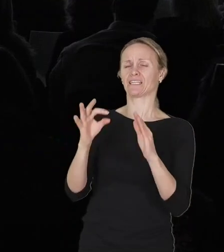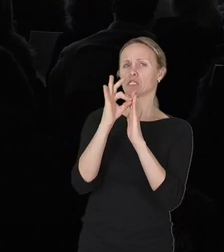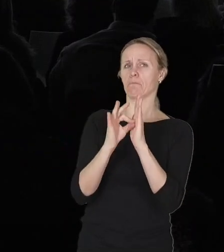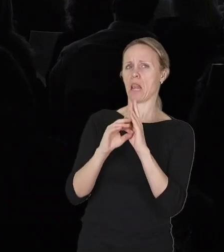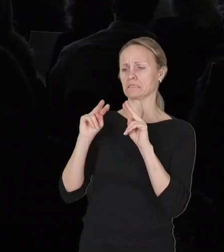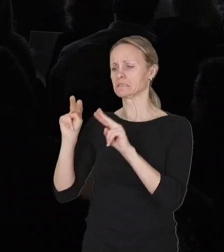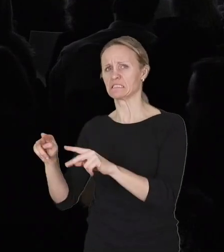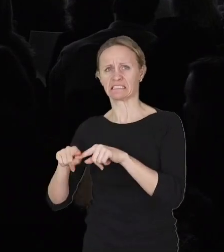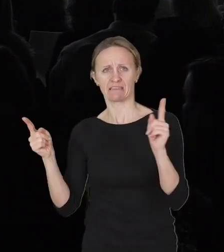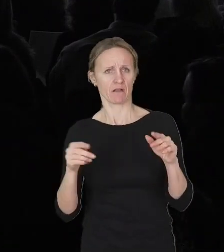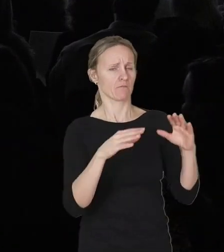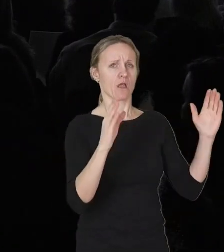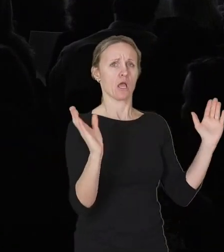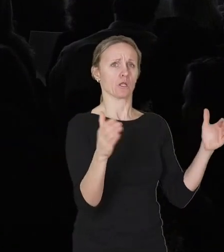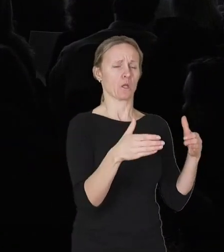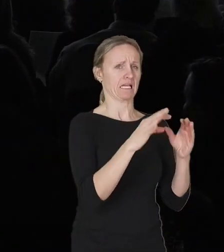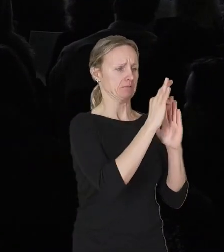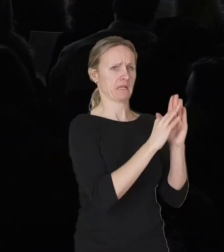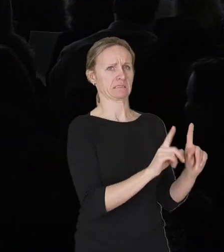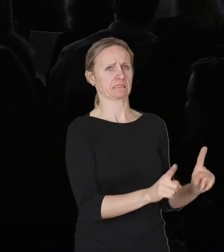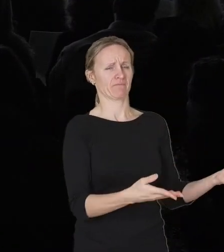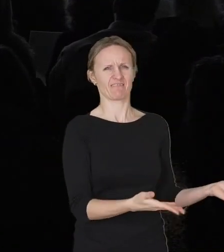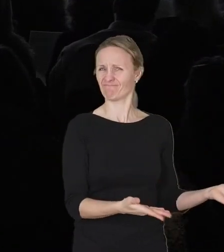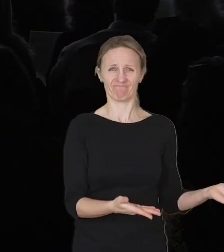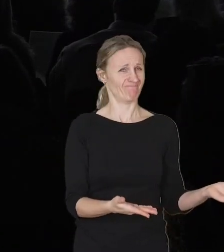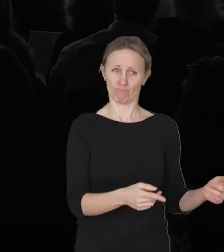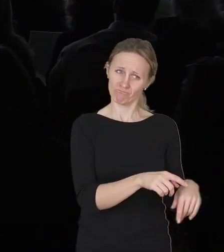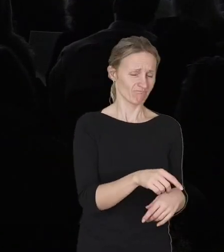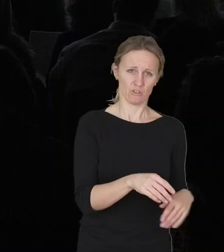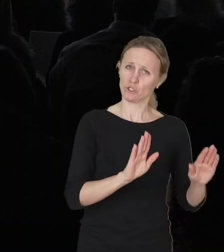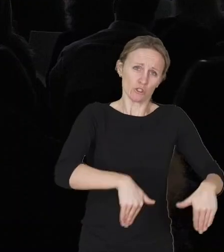thinking, 10% of details in which the devils are.